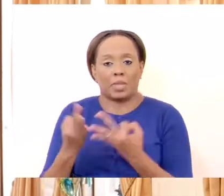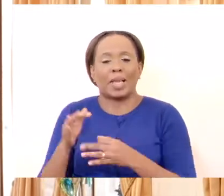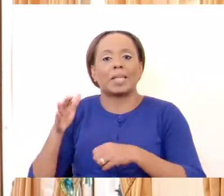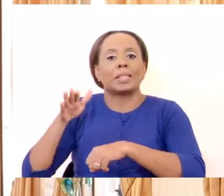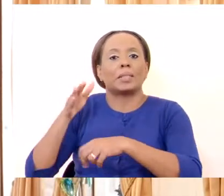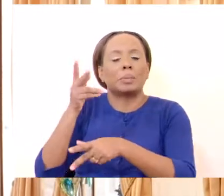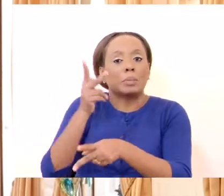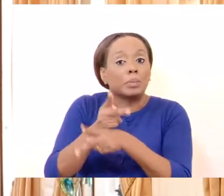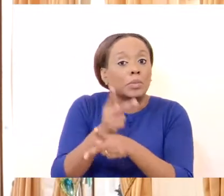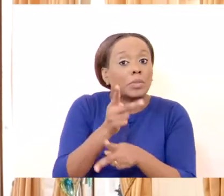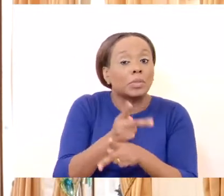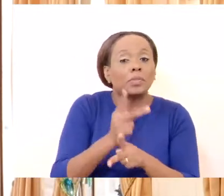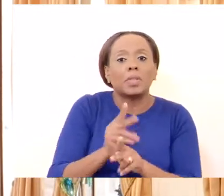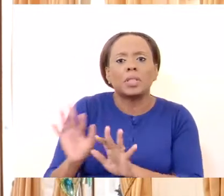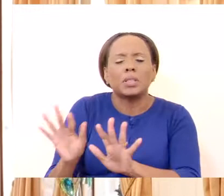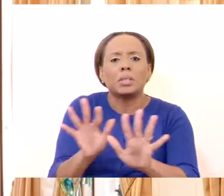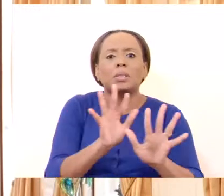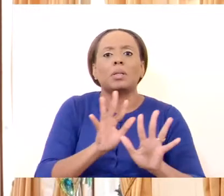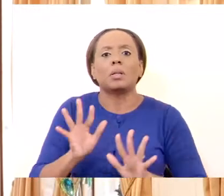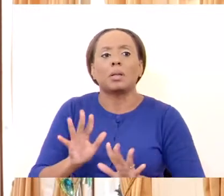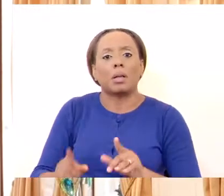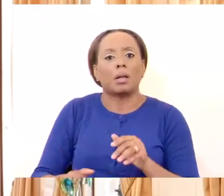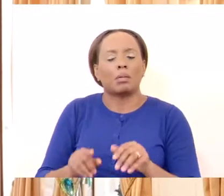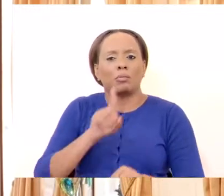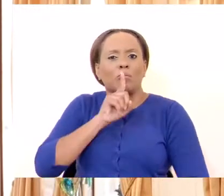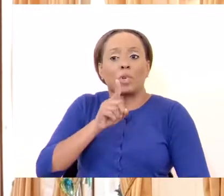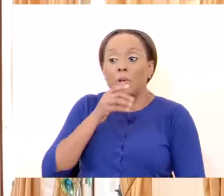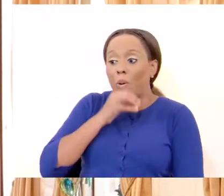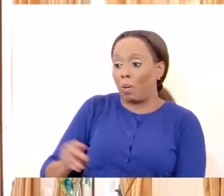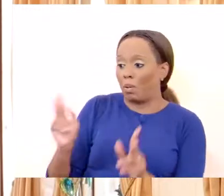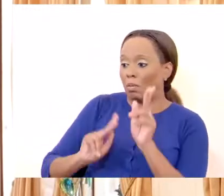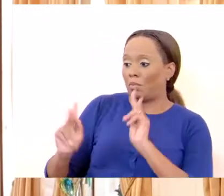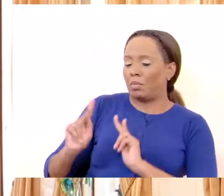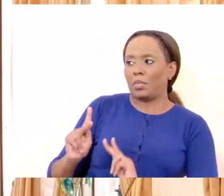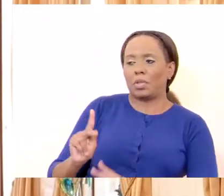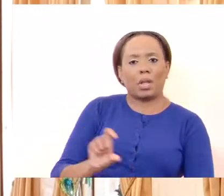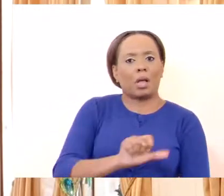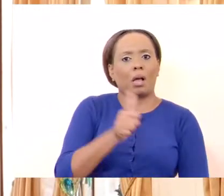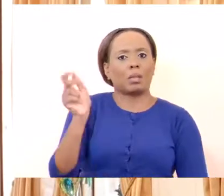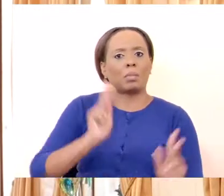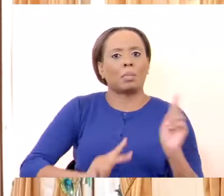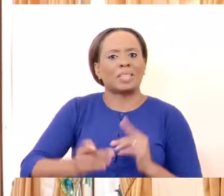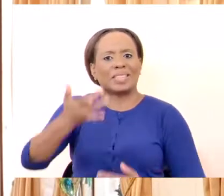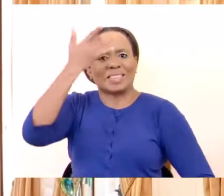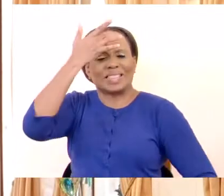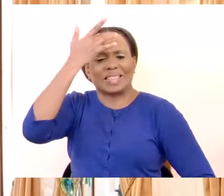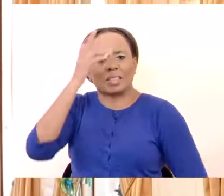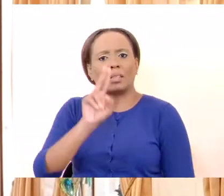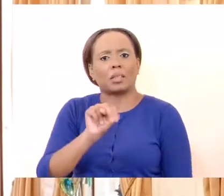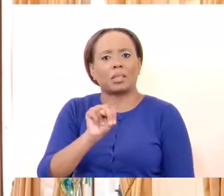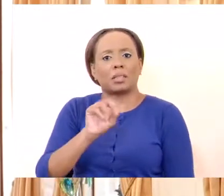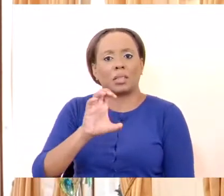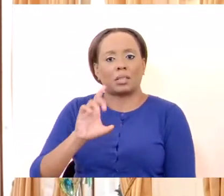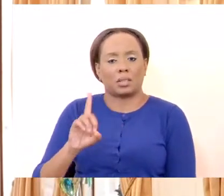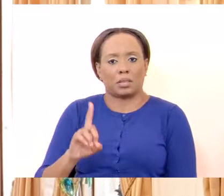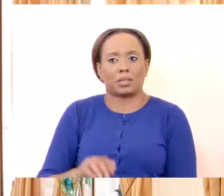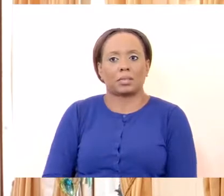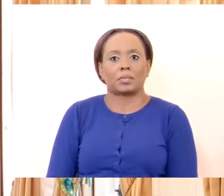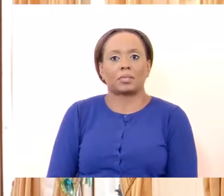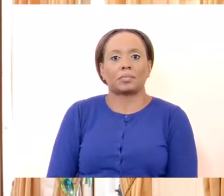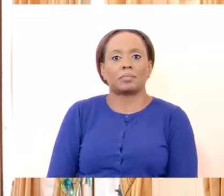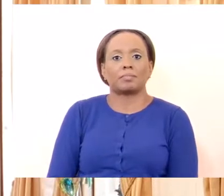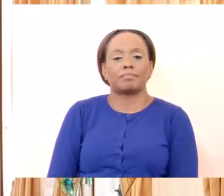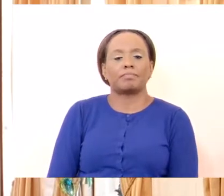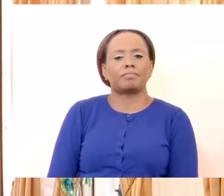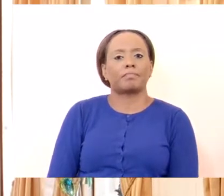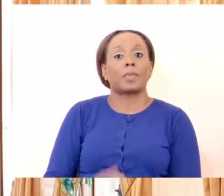caution, particularly to the elderly and those who have chronic non-communicable diseases. What emerged this